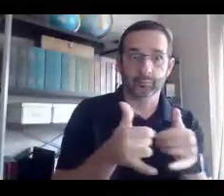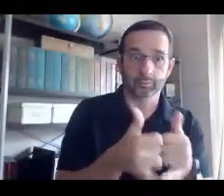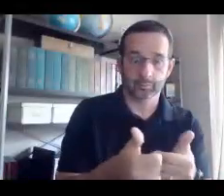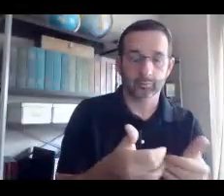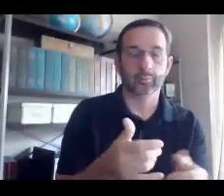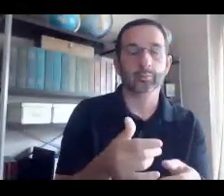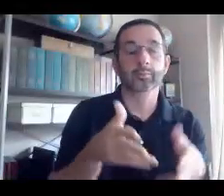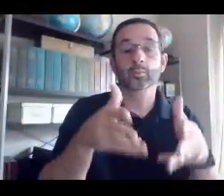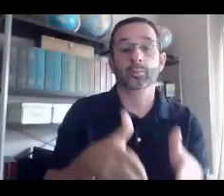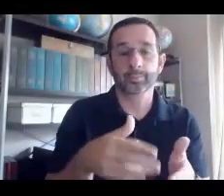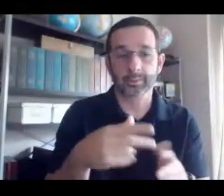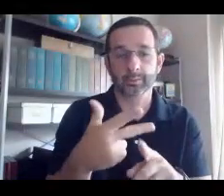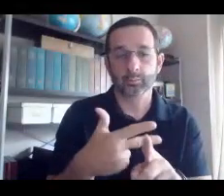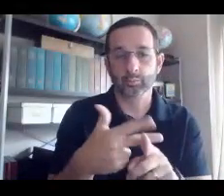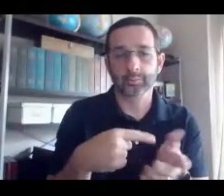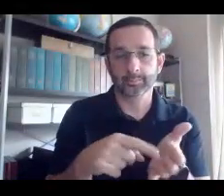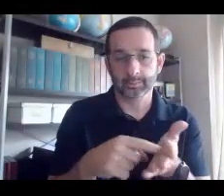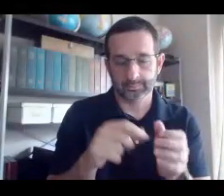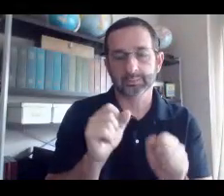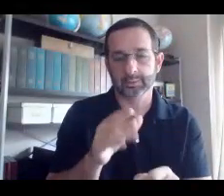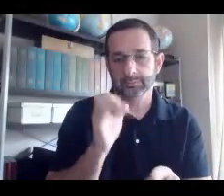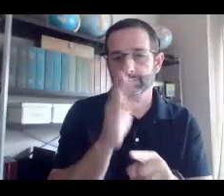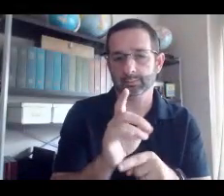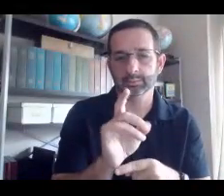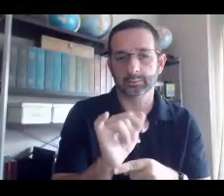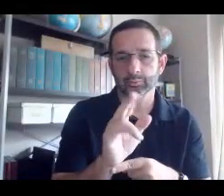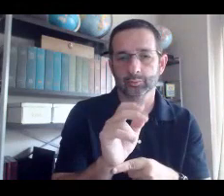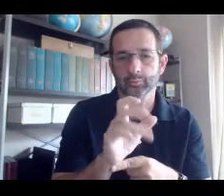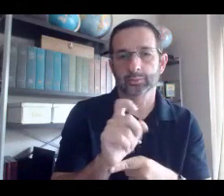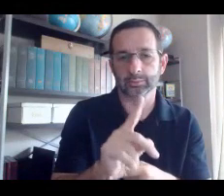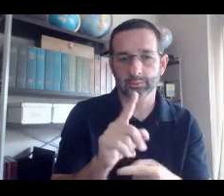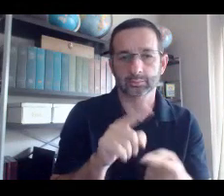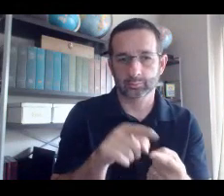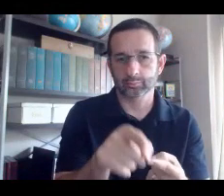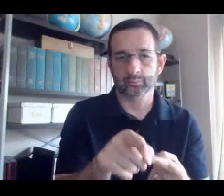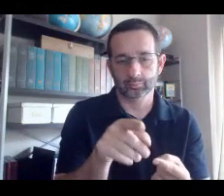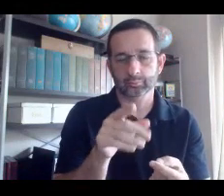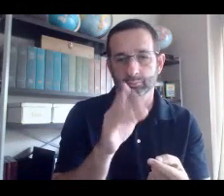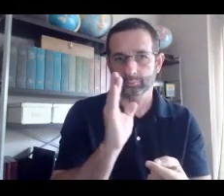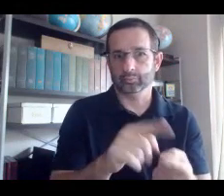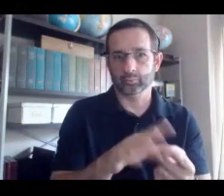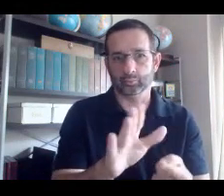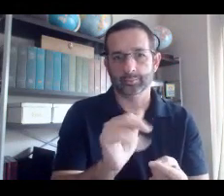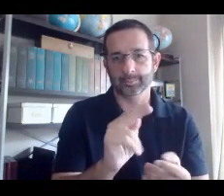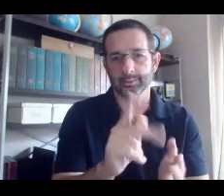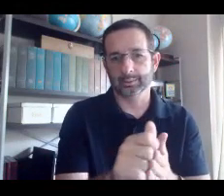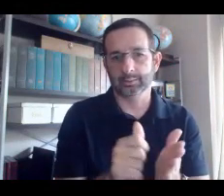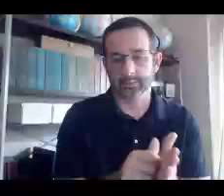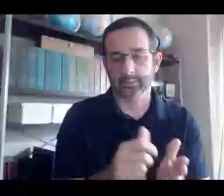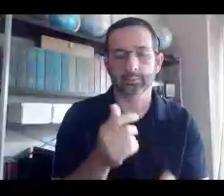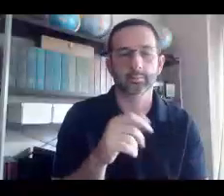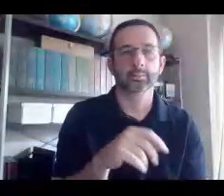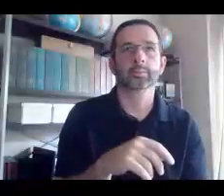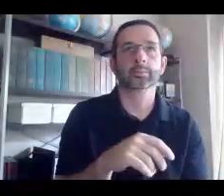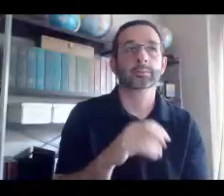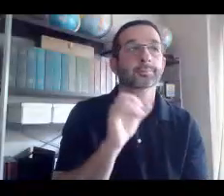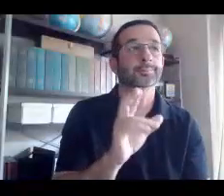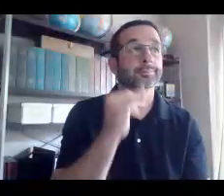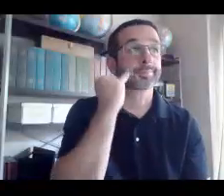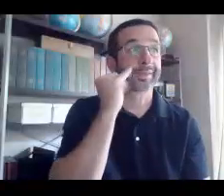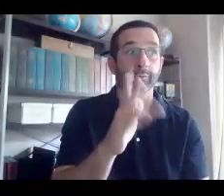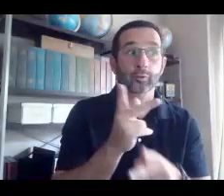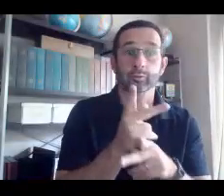loans are paid off before the end of your award date, the remaining quarterly payments can also be directed to you in your